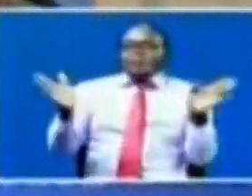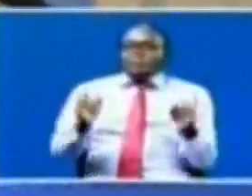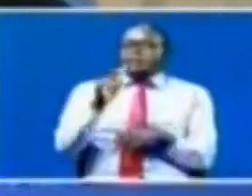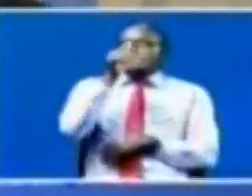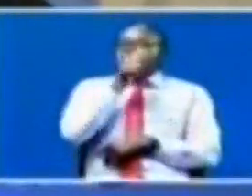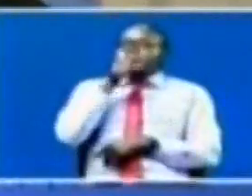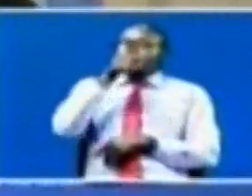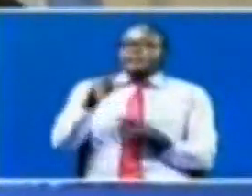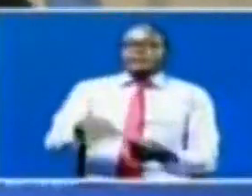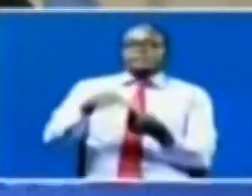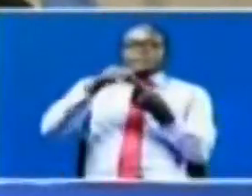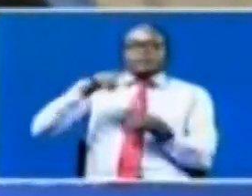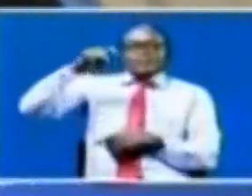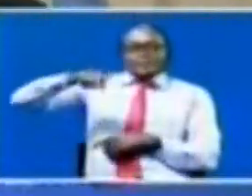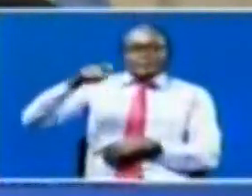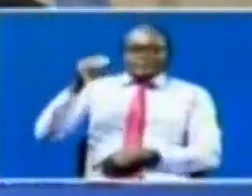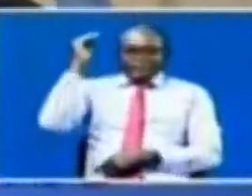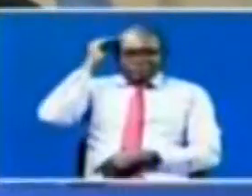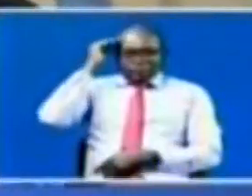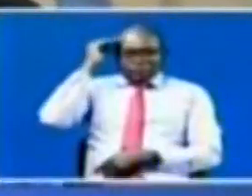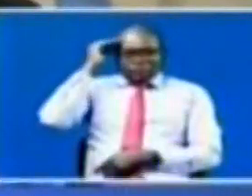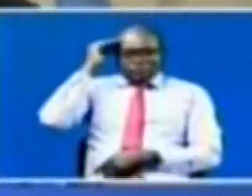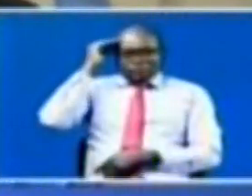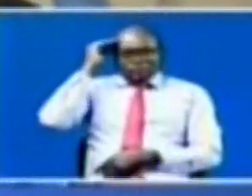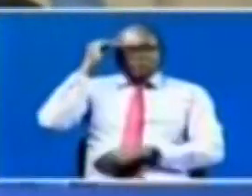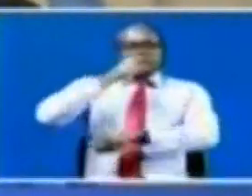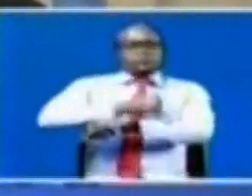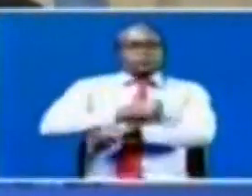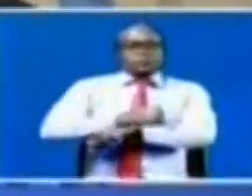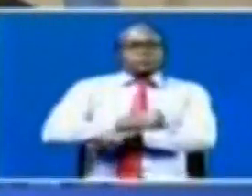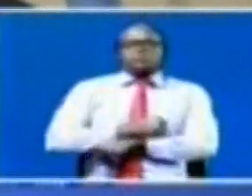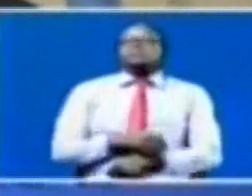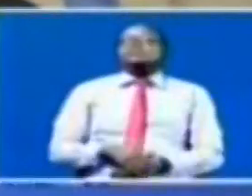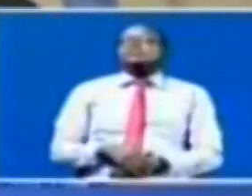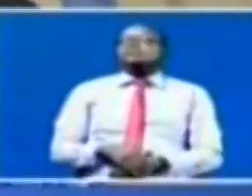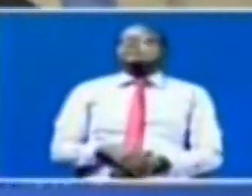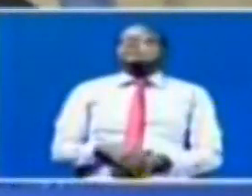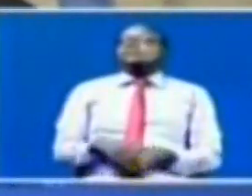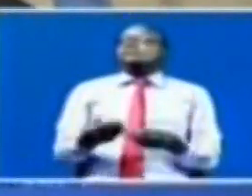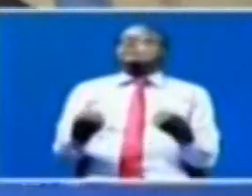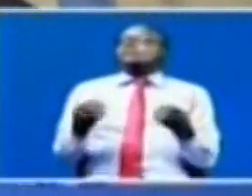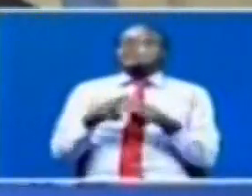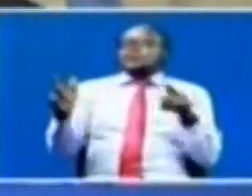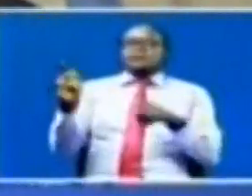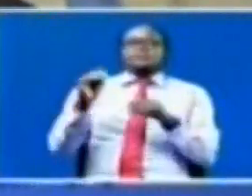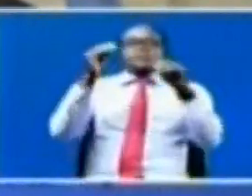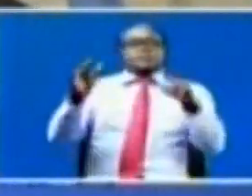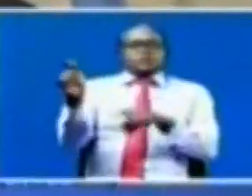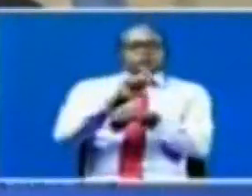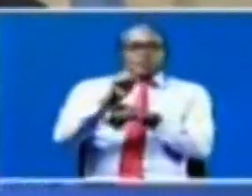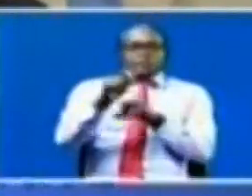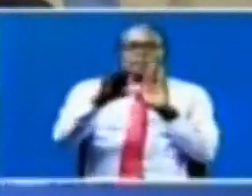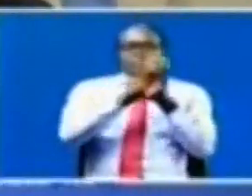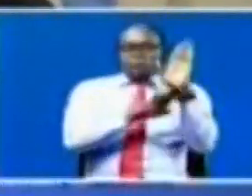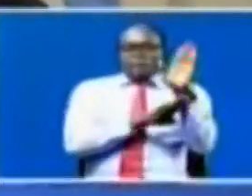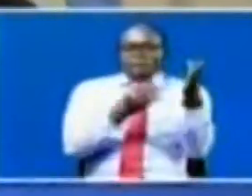private, and special needs institutions across our country. 10, we will step up intensive teacher training program across the